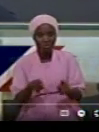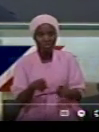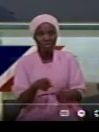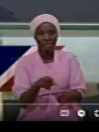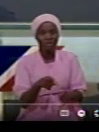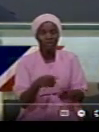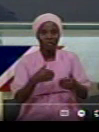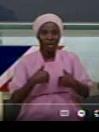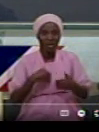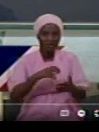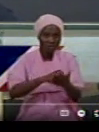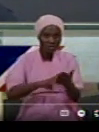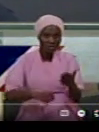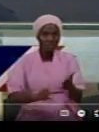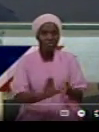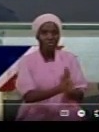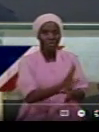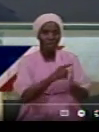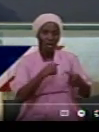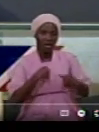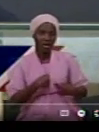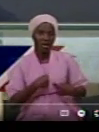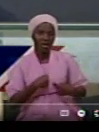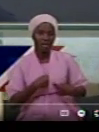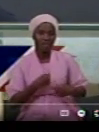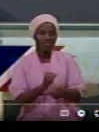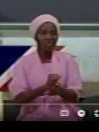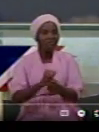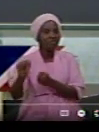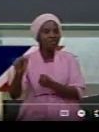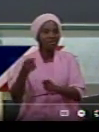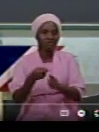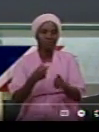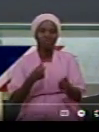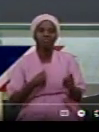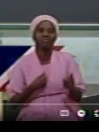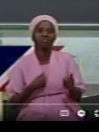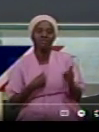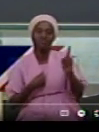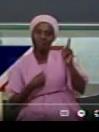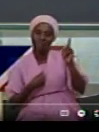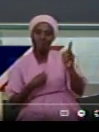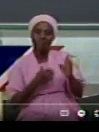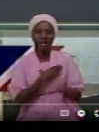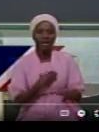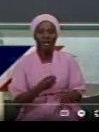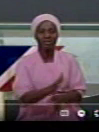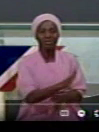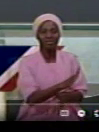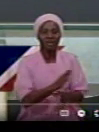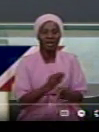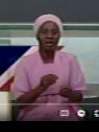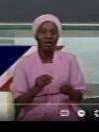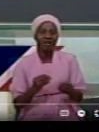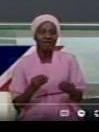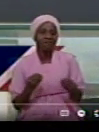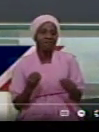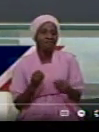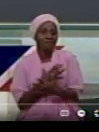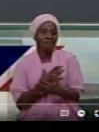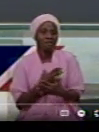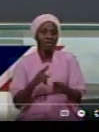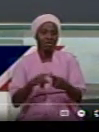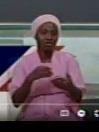from me, and their fear toward me is taught by the precept of